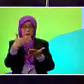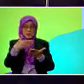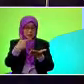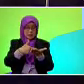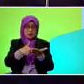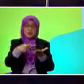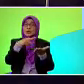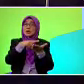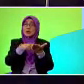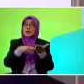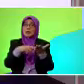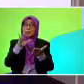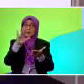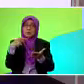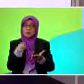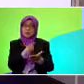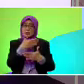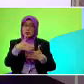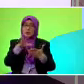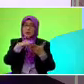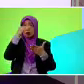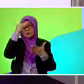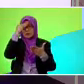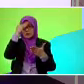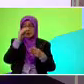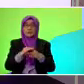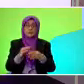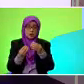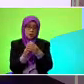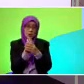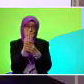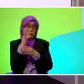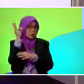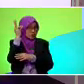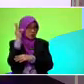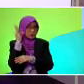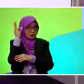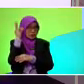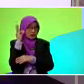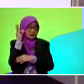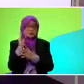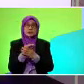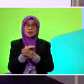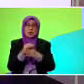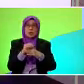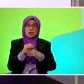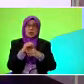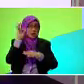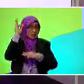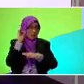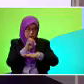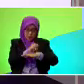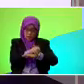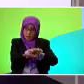the growth factors that affect microorganisms, their uses, their harmful effects. And now I'm going to